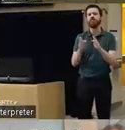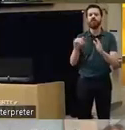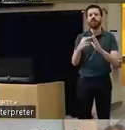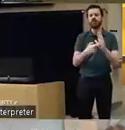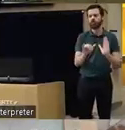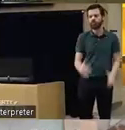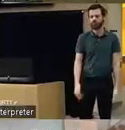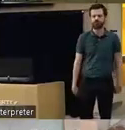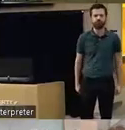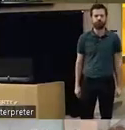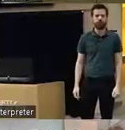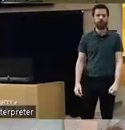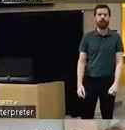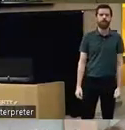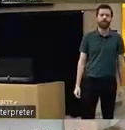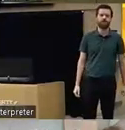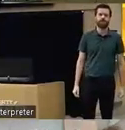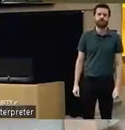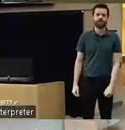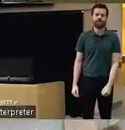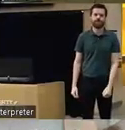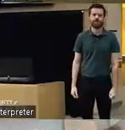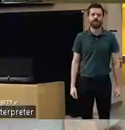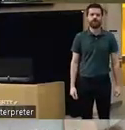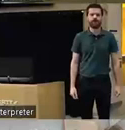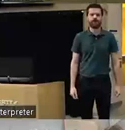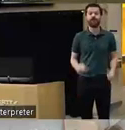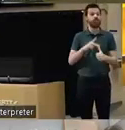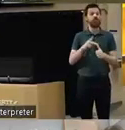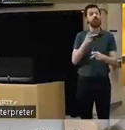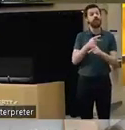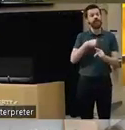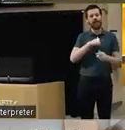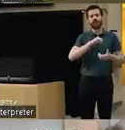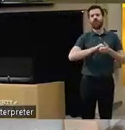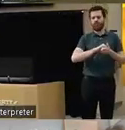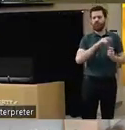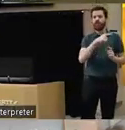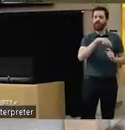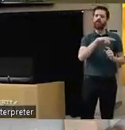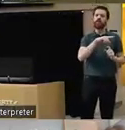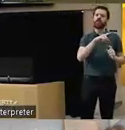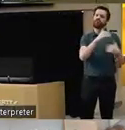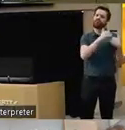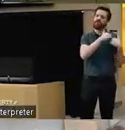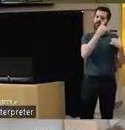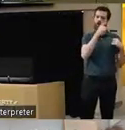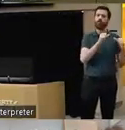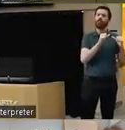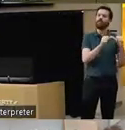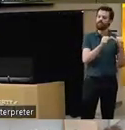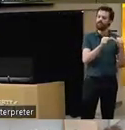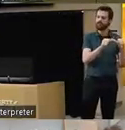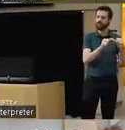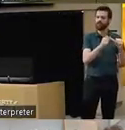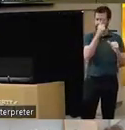well. Primary care, we also have a partnership in which they're responsible really for maintenance mental health treatment.